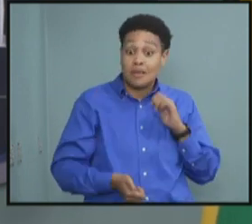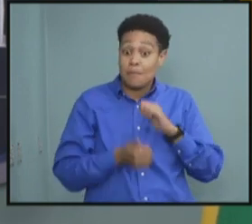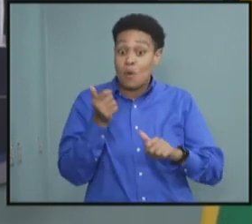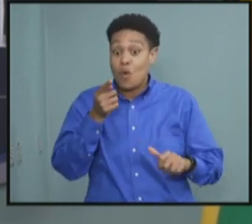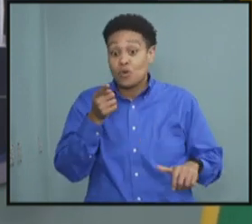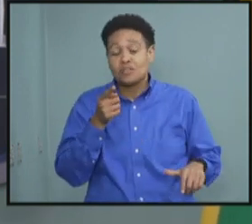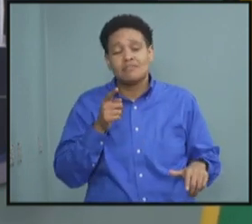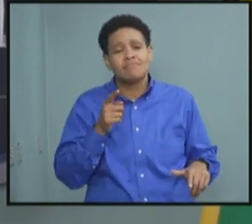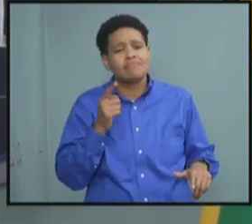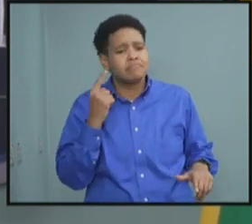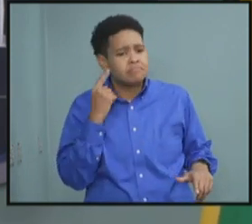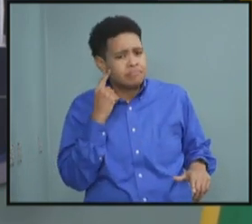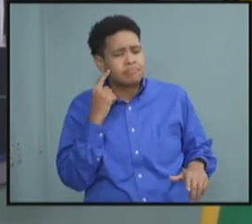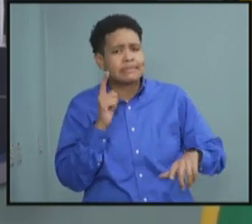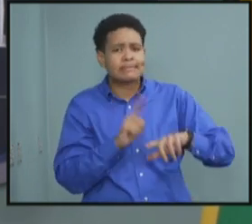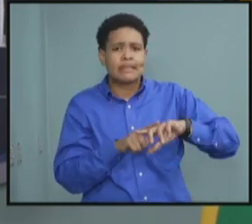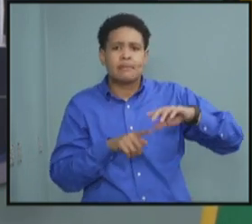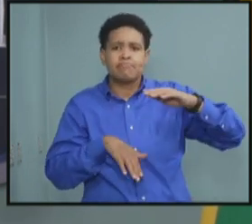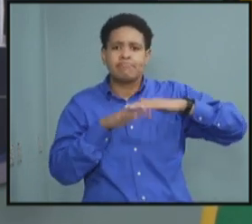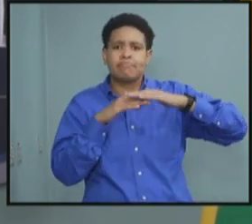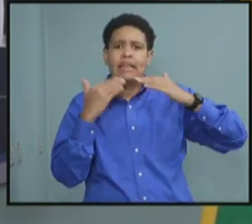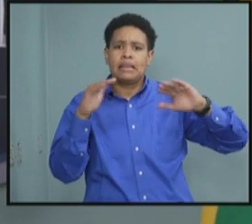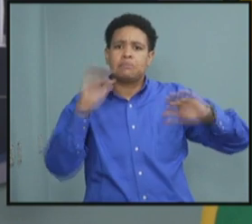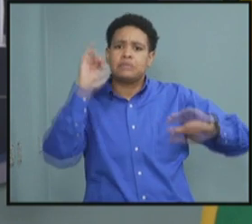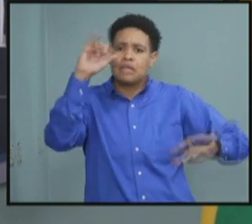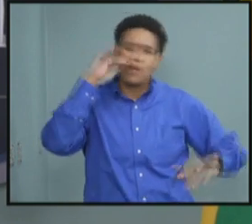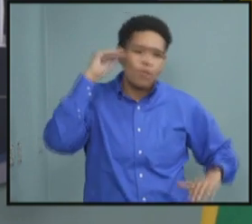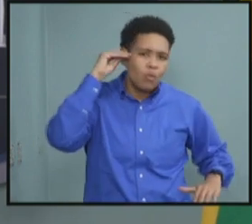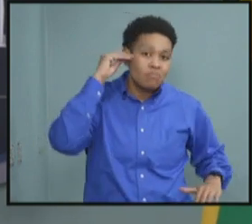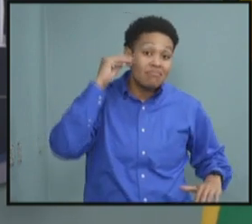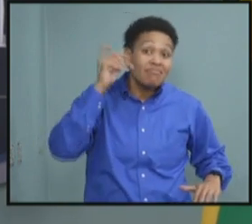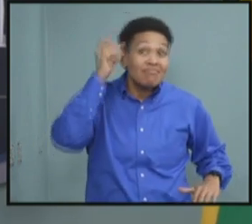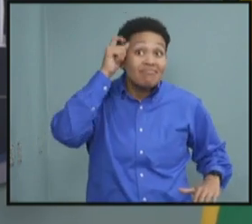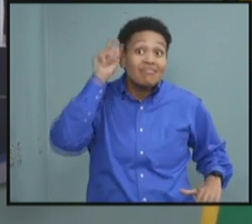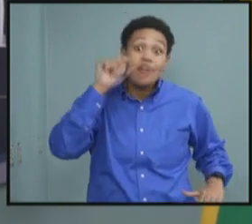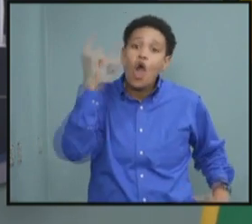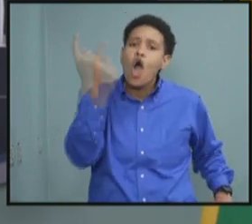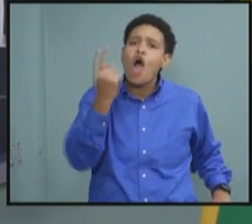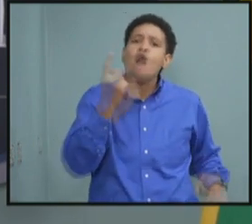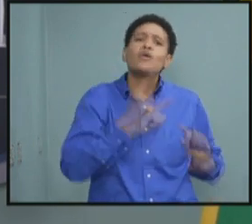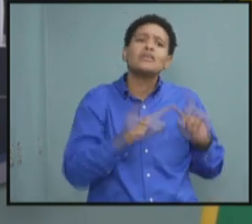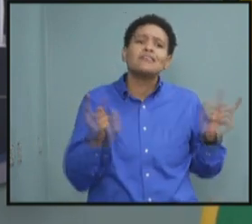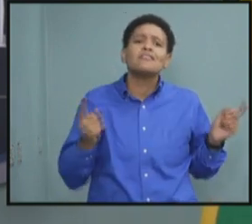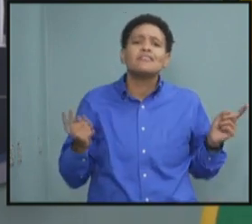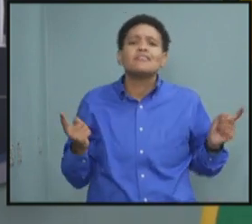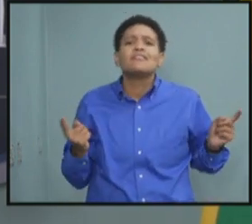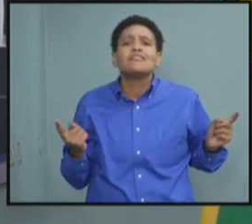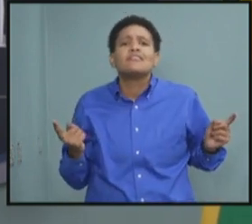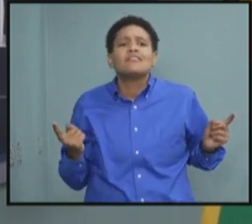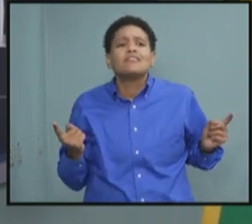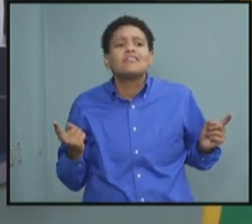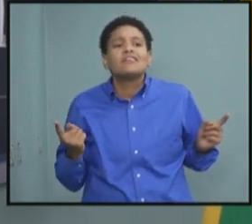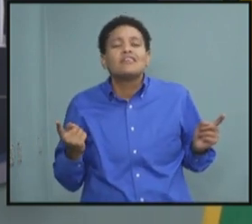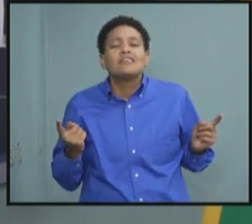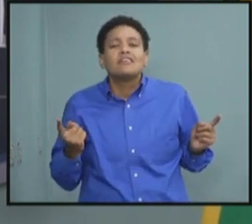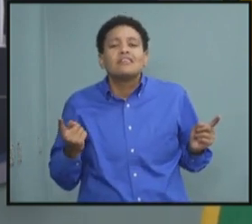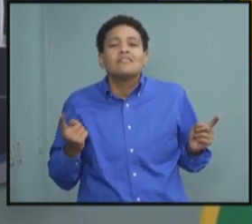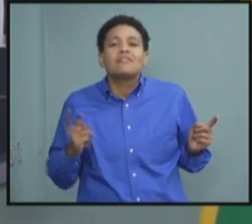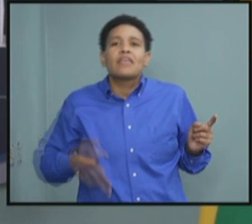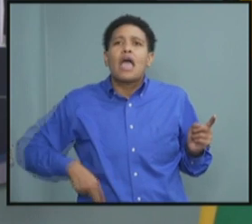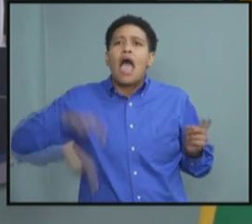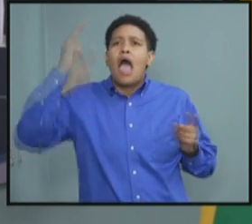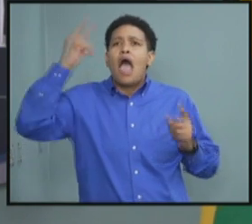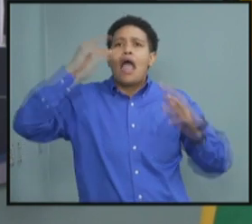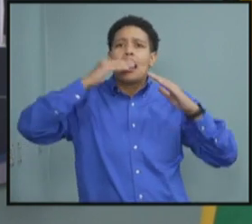observing the curfew orders, though not always, but you know, a high level